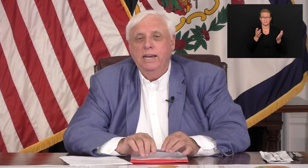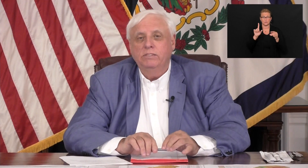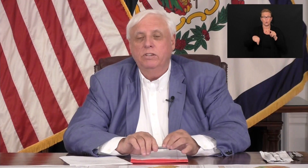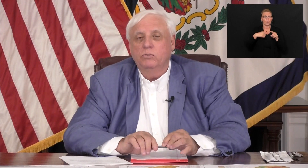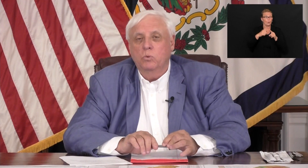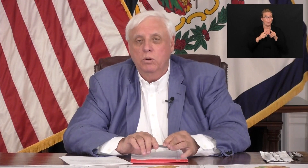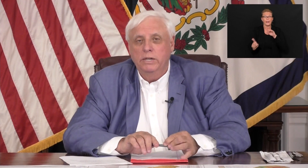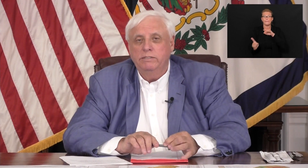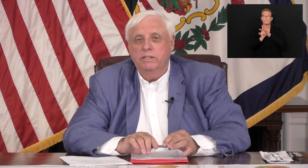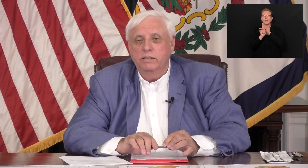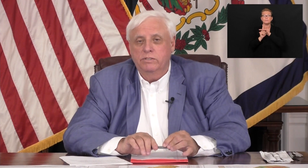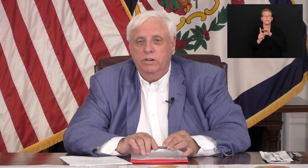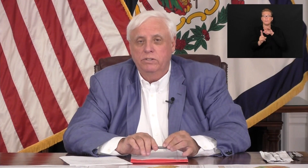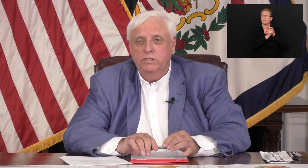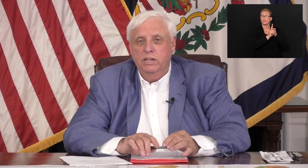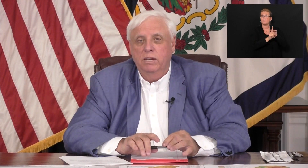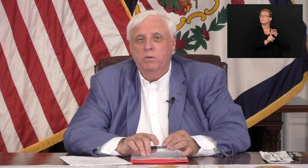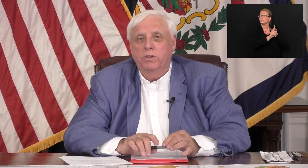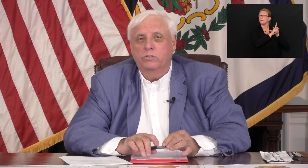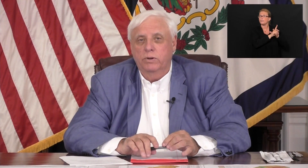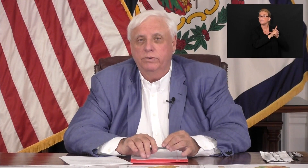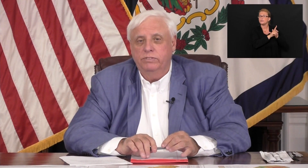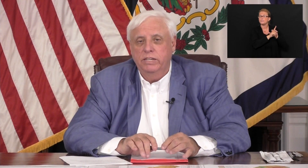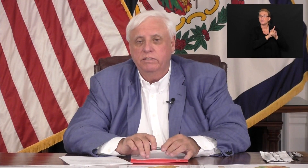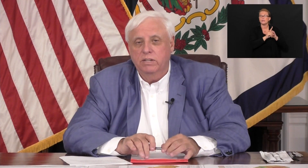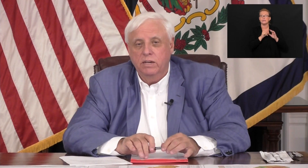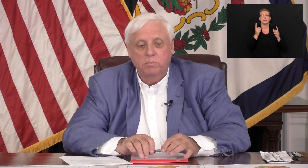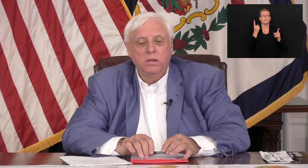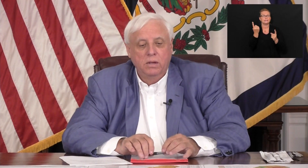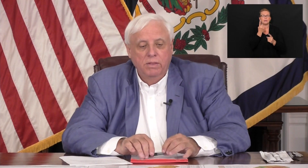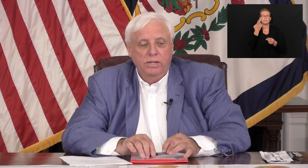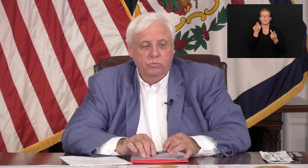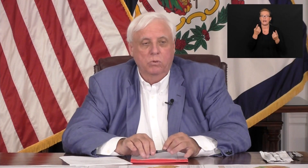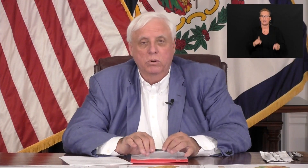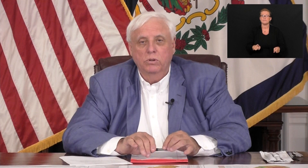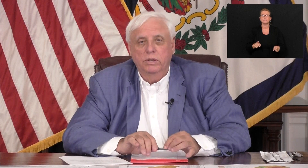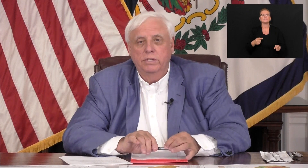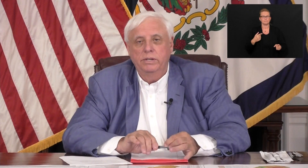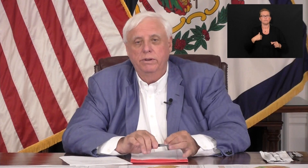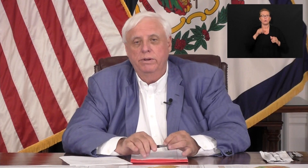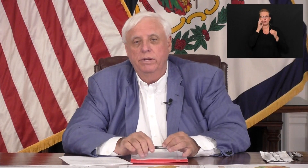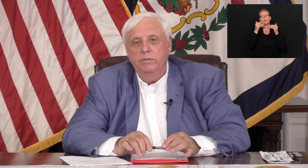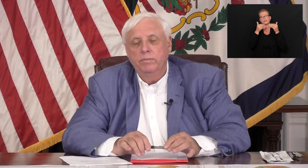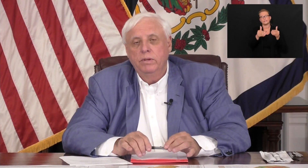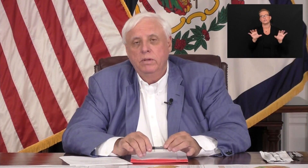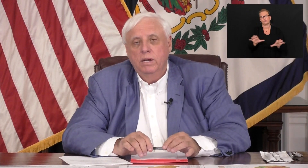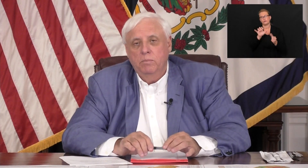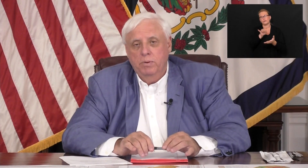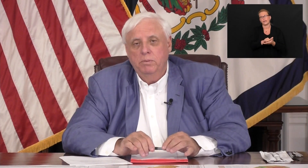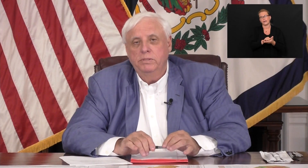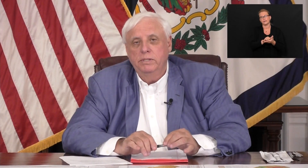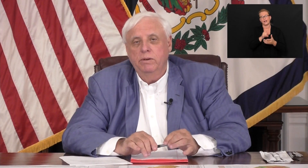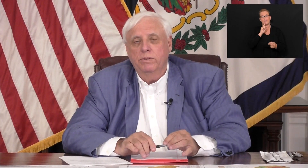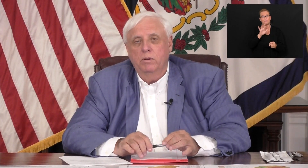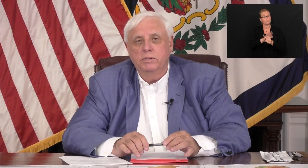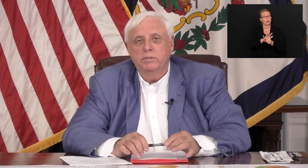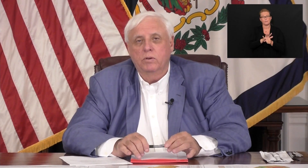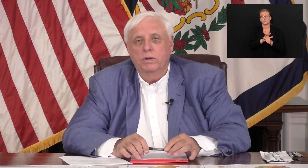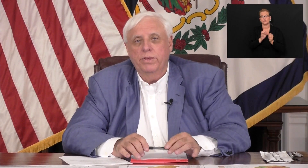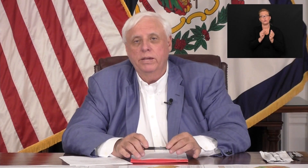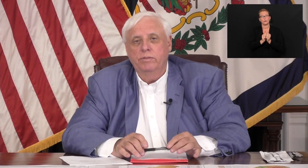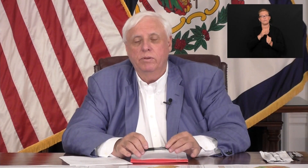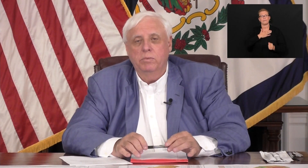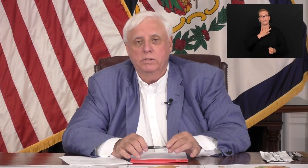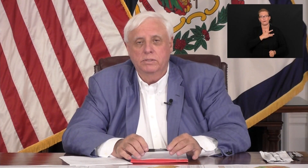and as those worries and concerns come, or those rough seas come, that's what we're going to continue to do. I'll promise you that with all my